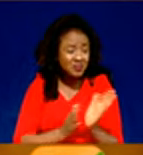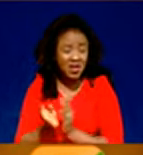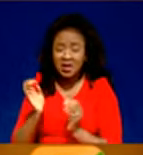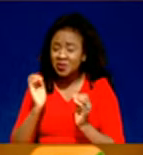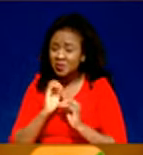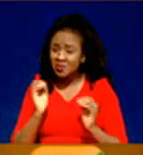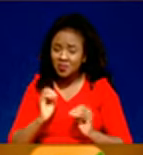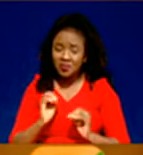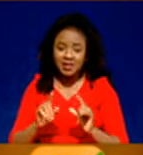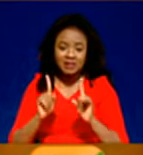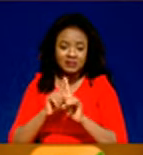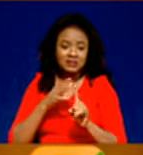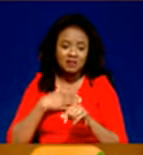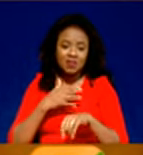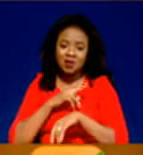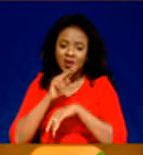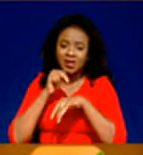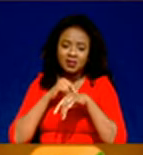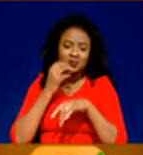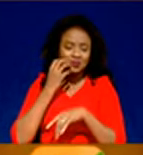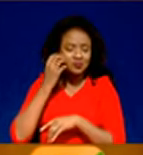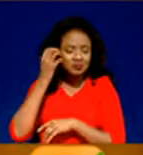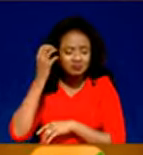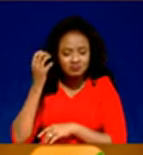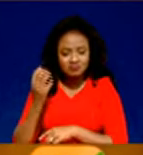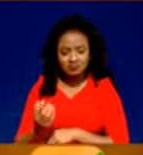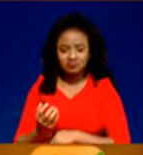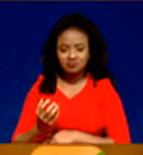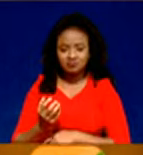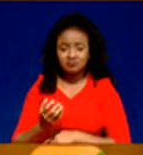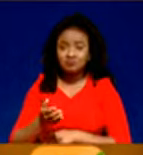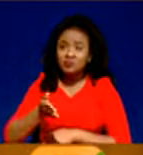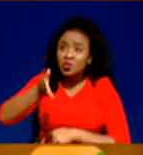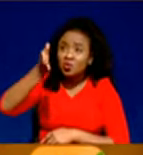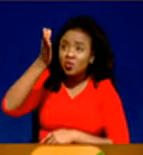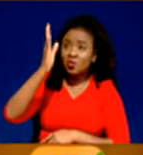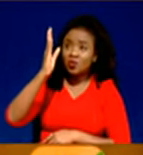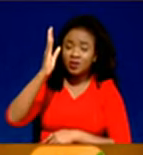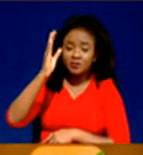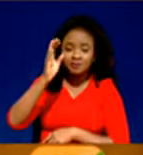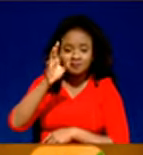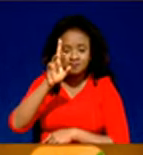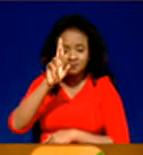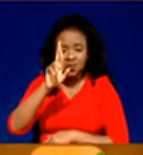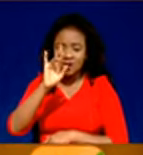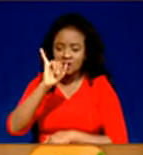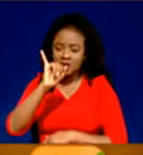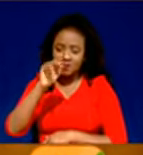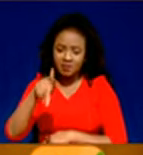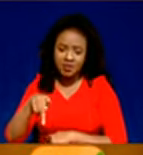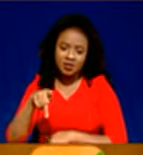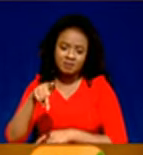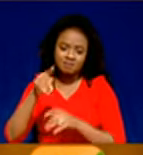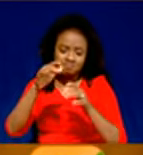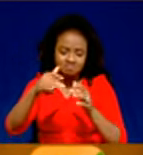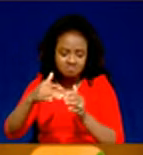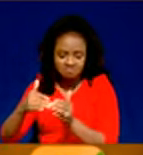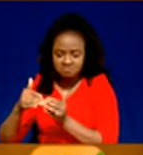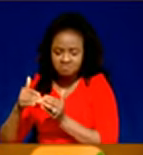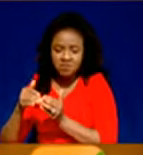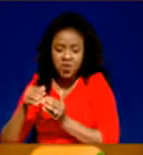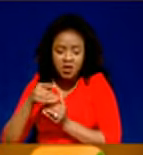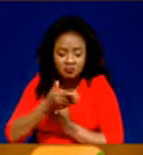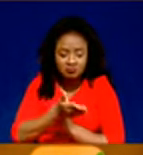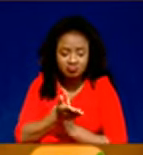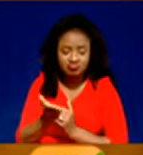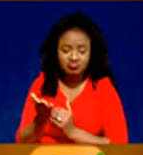our mourning nation as well. May the Almighty God rest their souls in peace and grant their